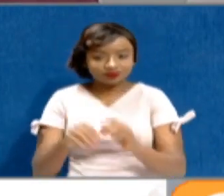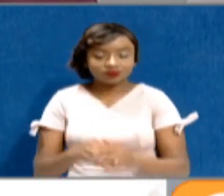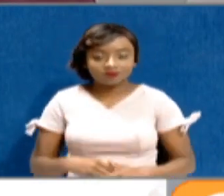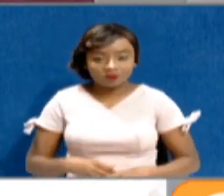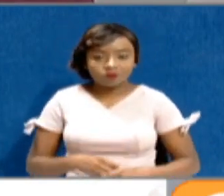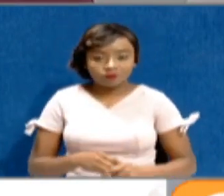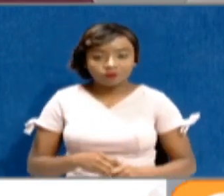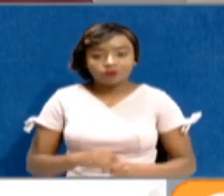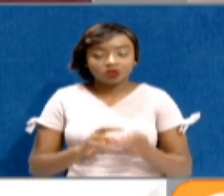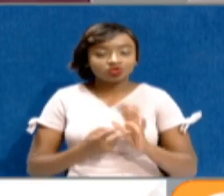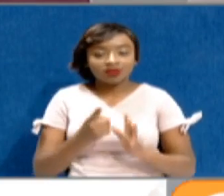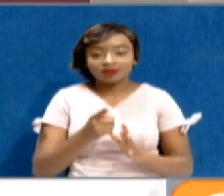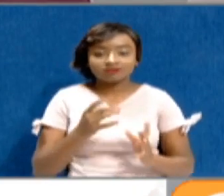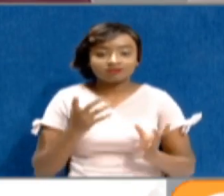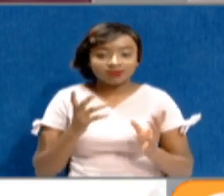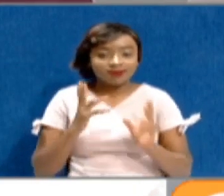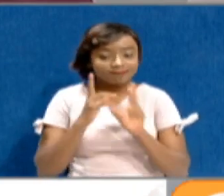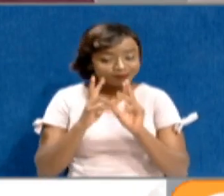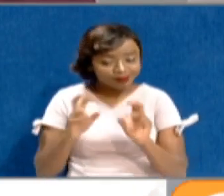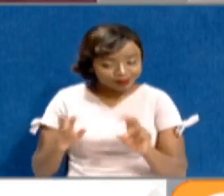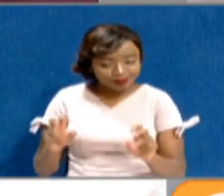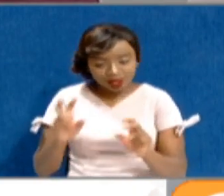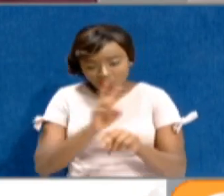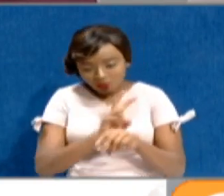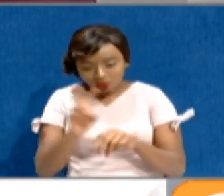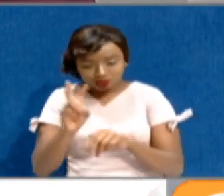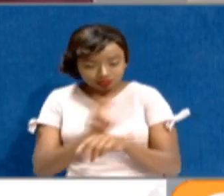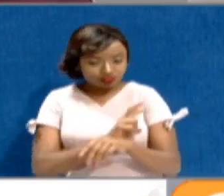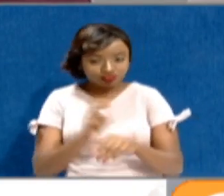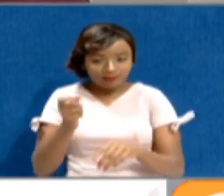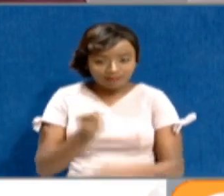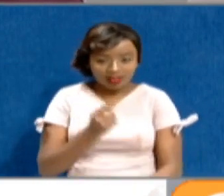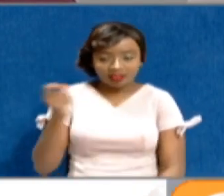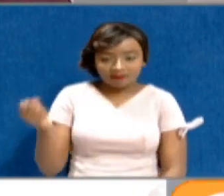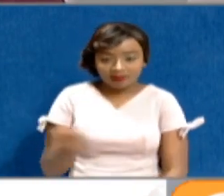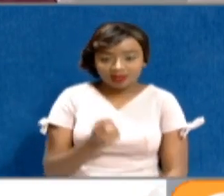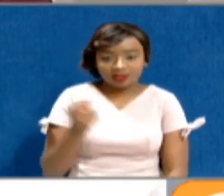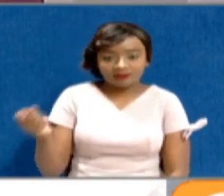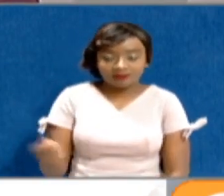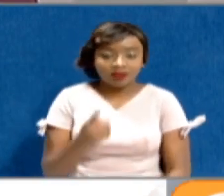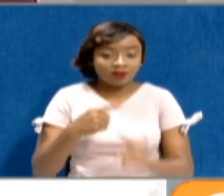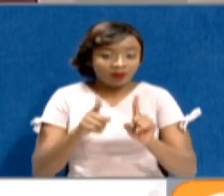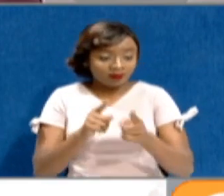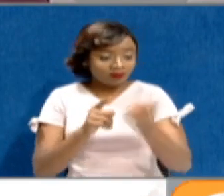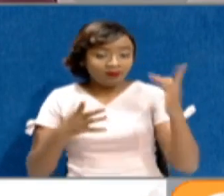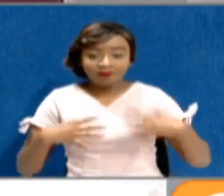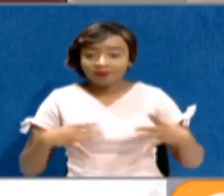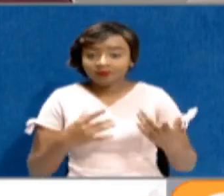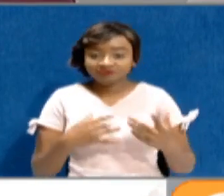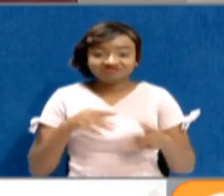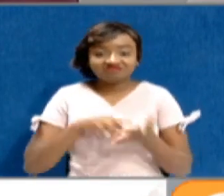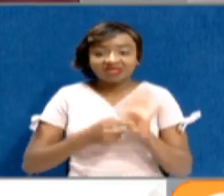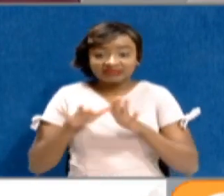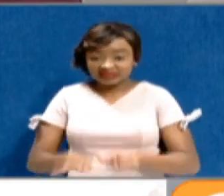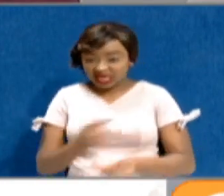like we said. We said they're looking for you, they're looking after you month on month. But remember also, these individuals are going about their